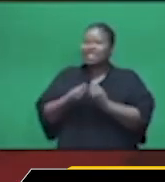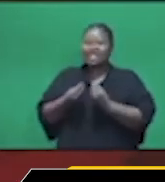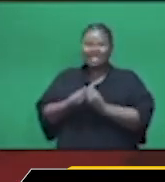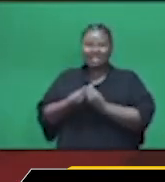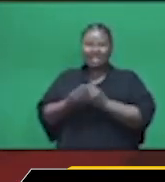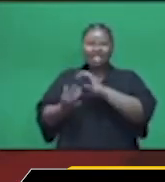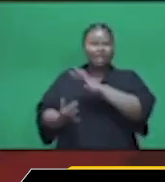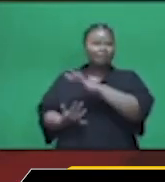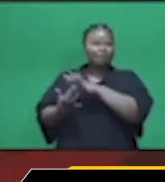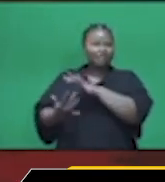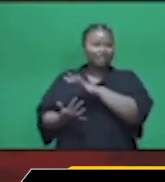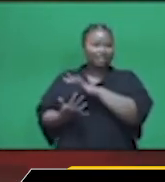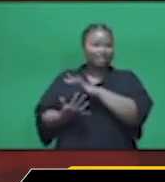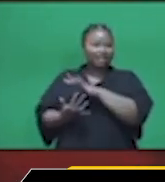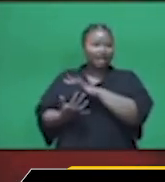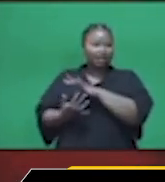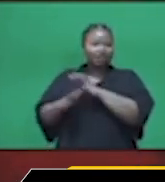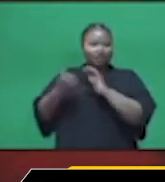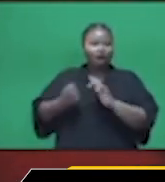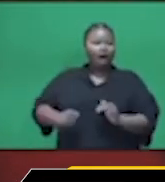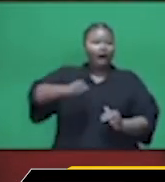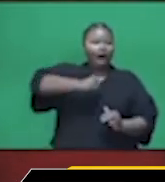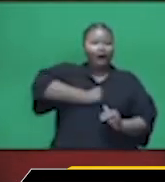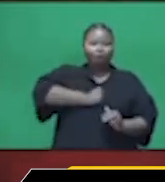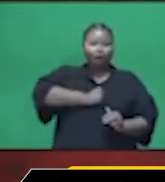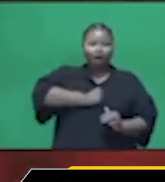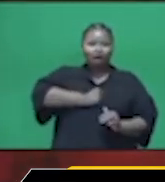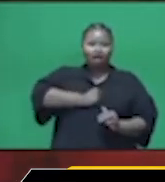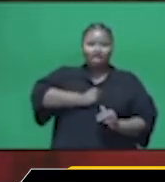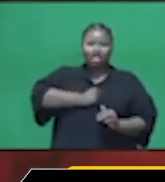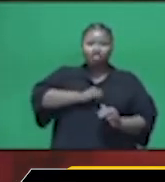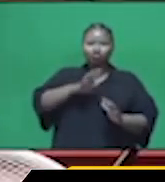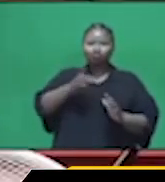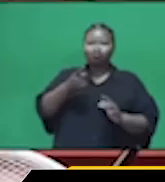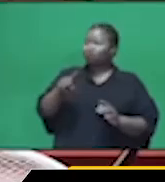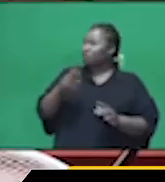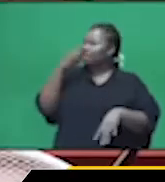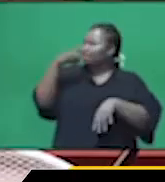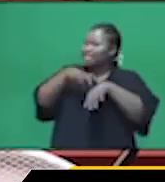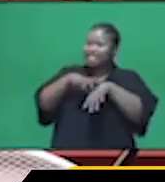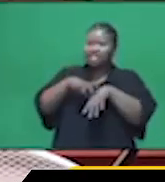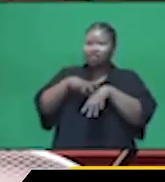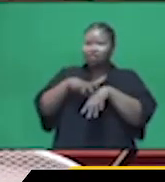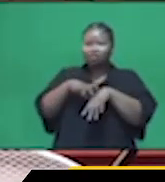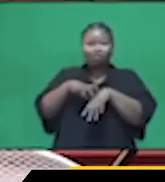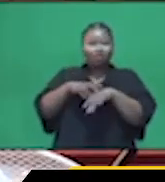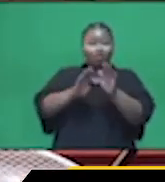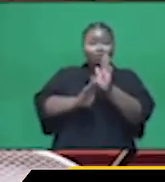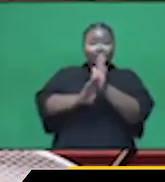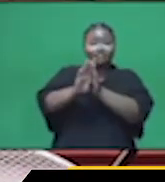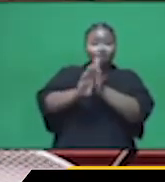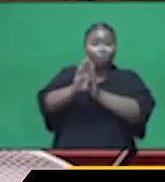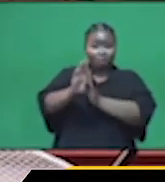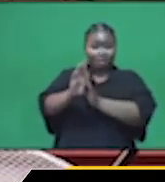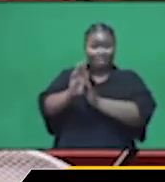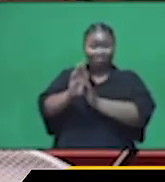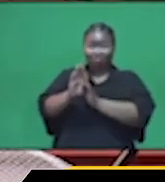you have kept our conscience elevated to the need to end illegal economic embargo